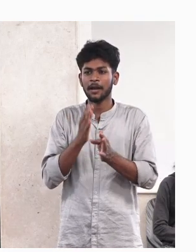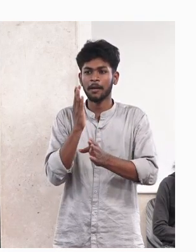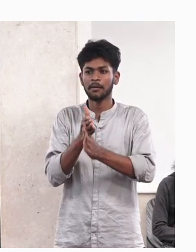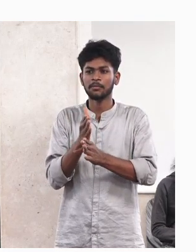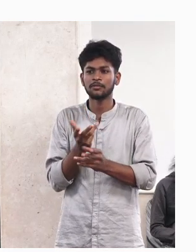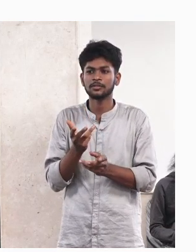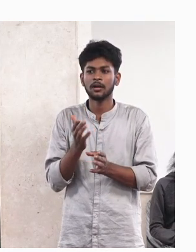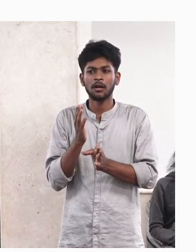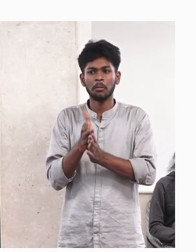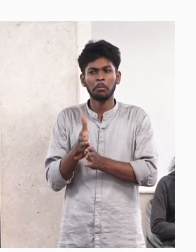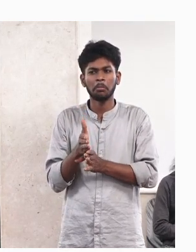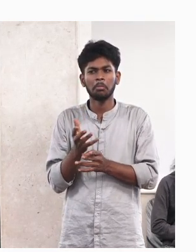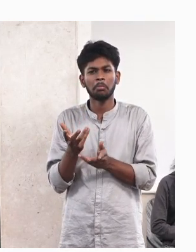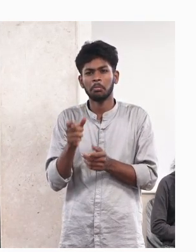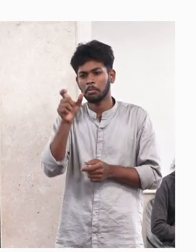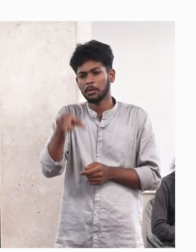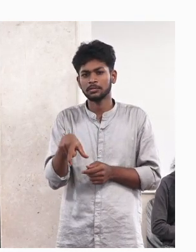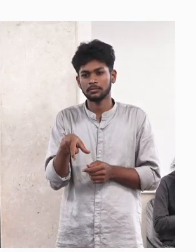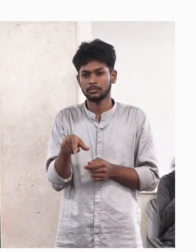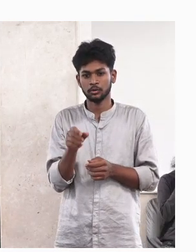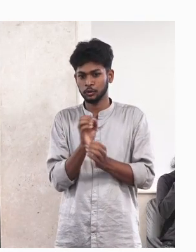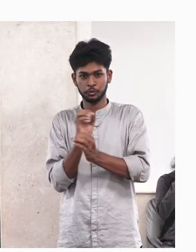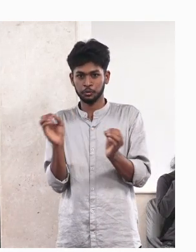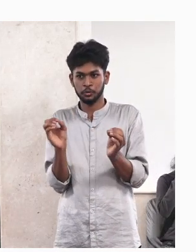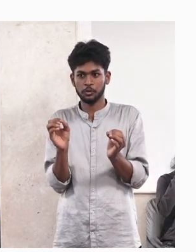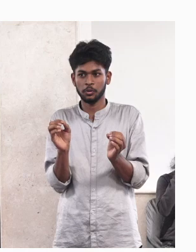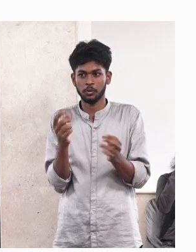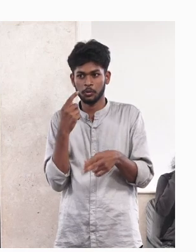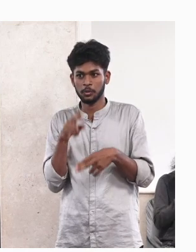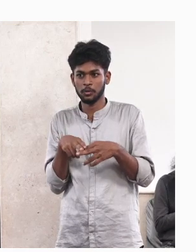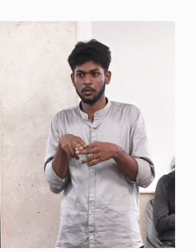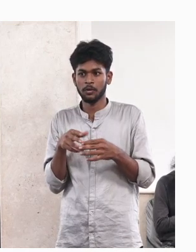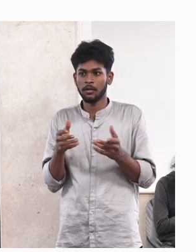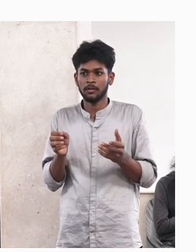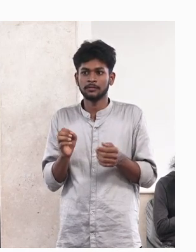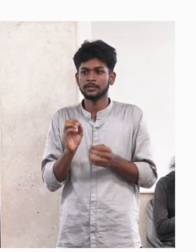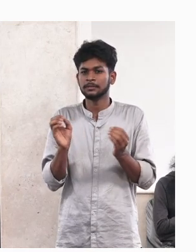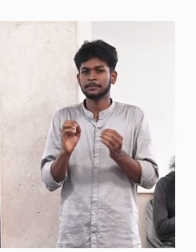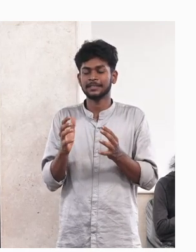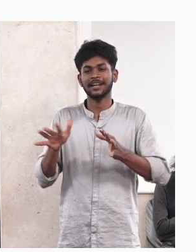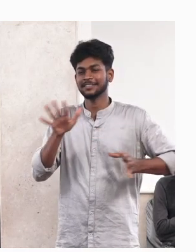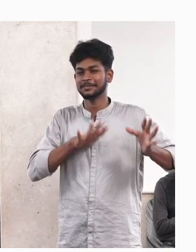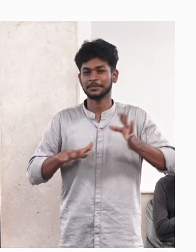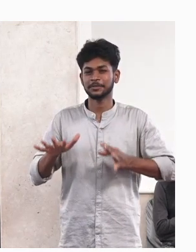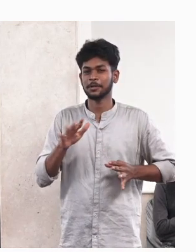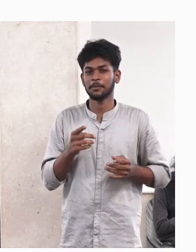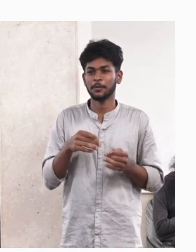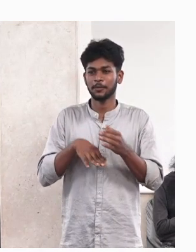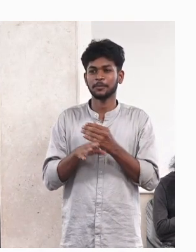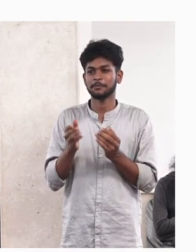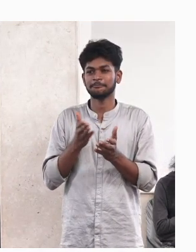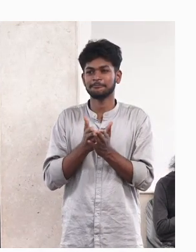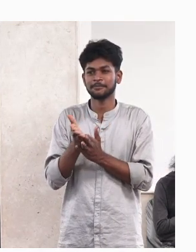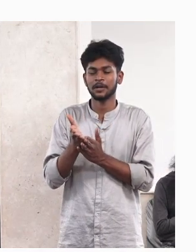don't talk if the client is not there. It's quite democratic. It's very democratic, I think, and